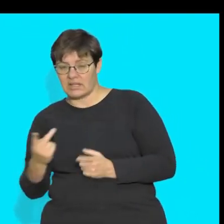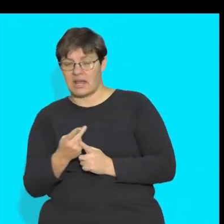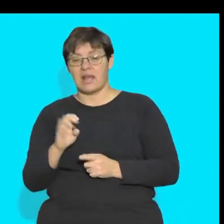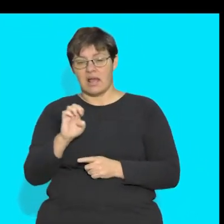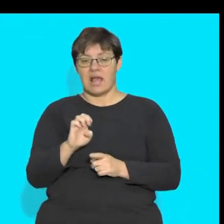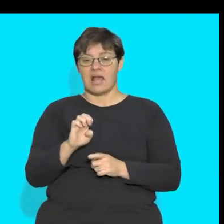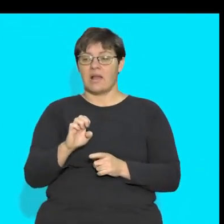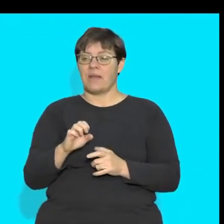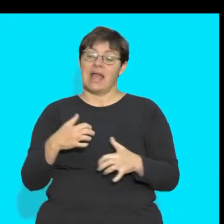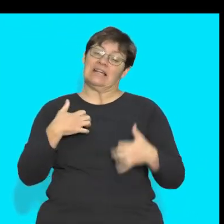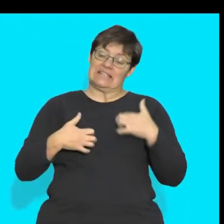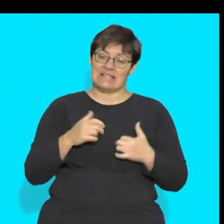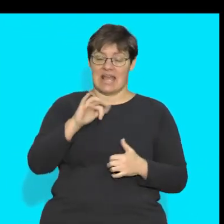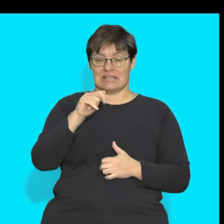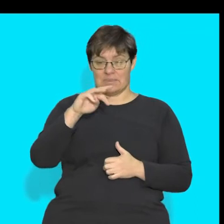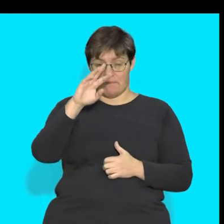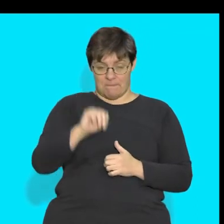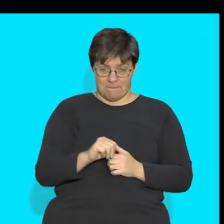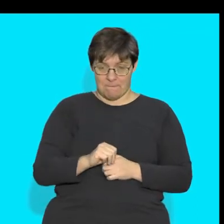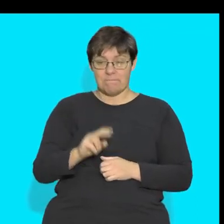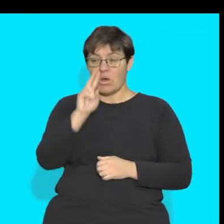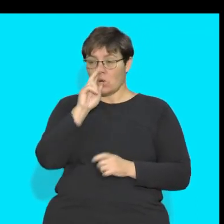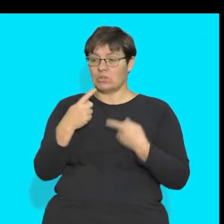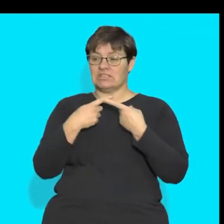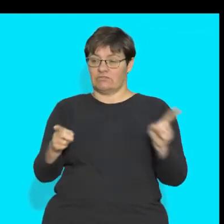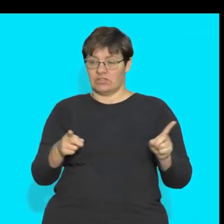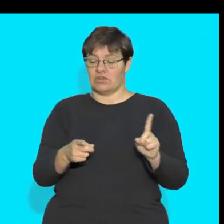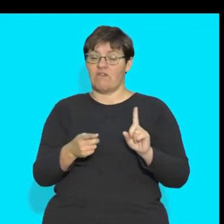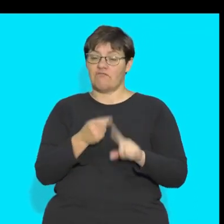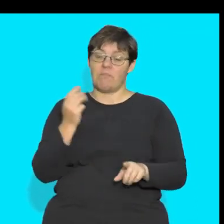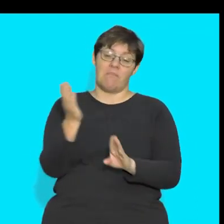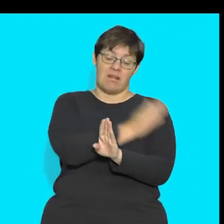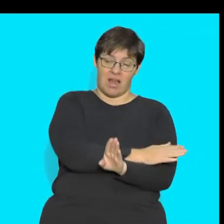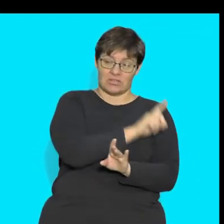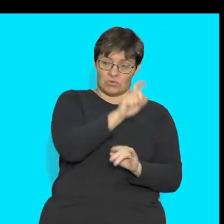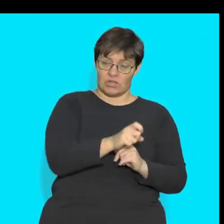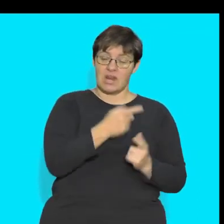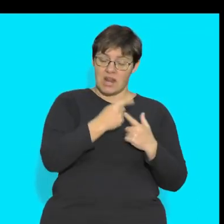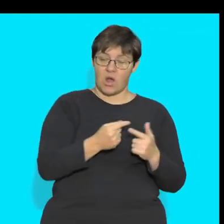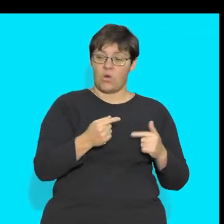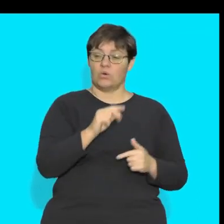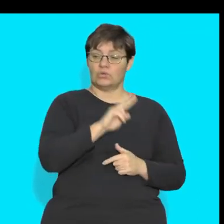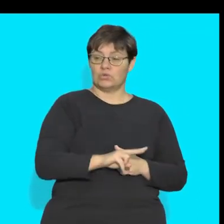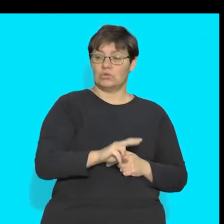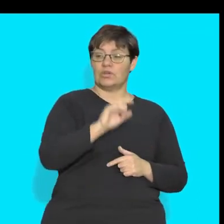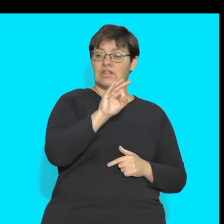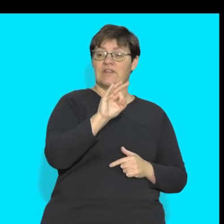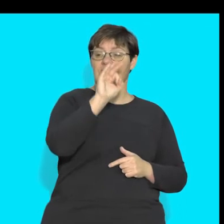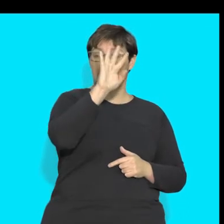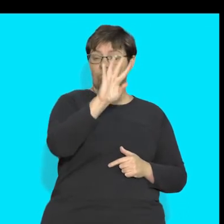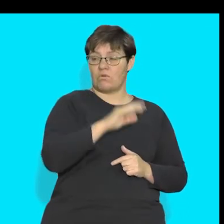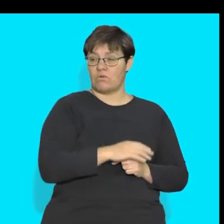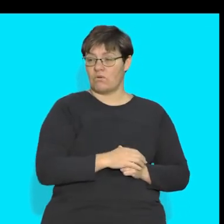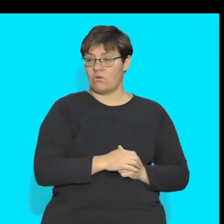electrons in an excited atom. Look at the difference from the last question. We have energy level 2, 3, and 4,